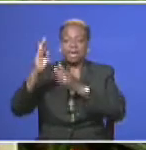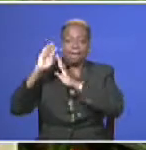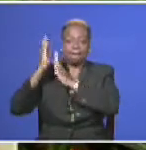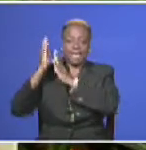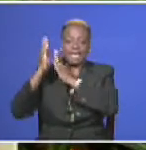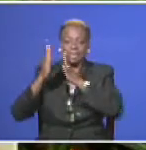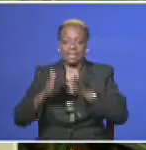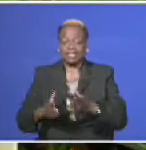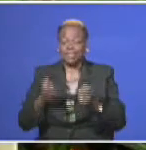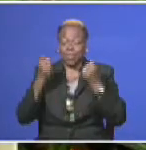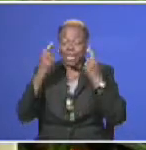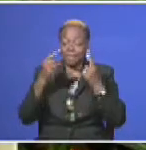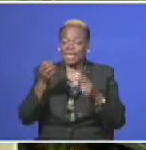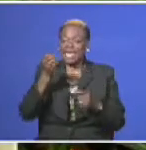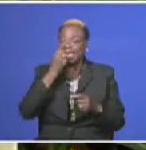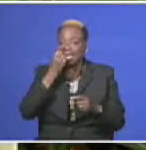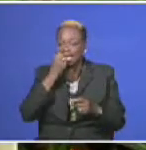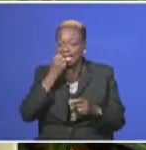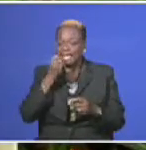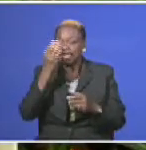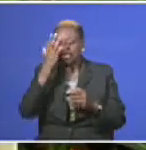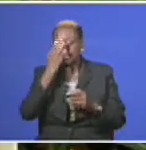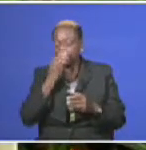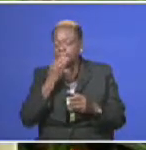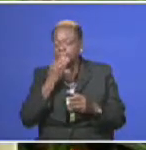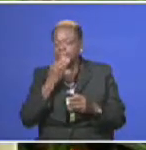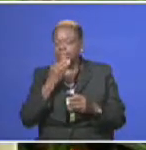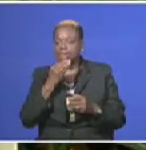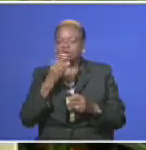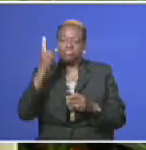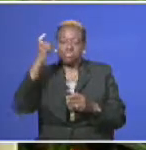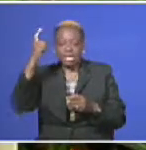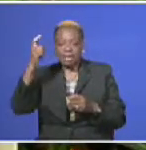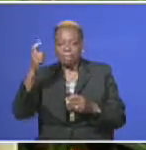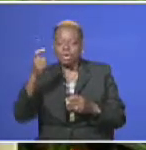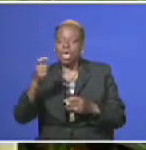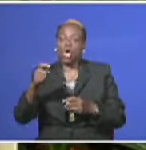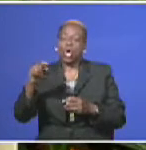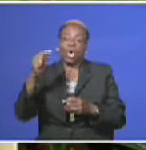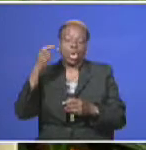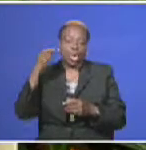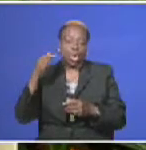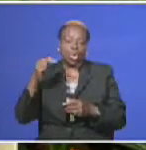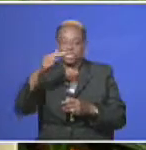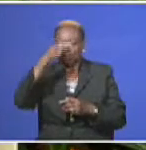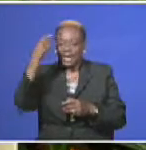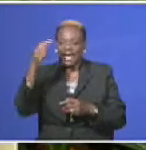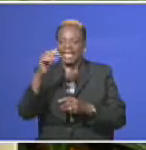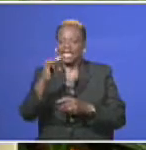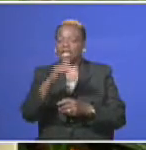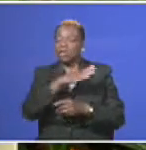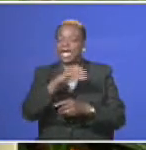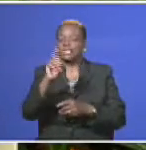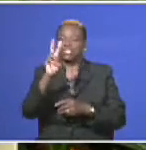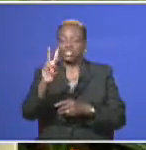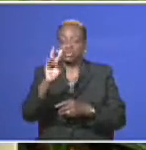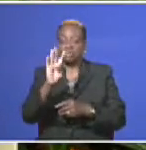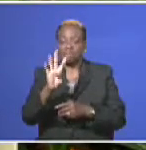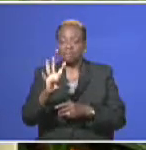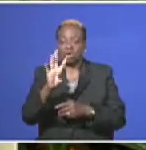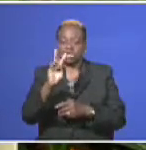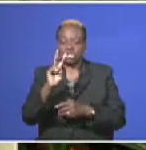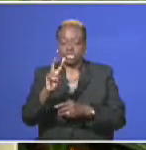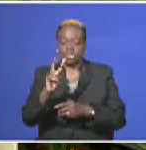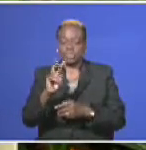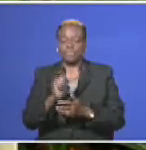they wake up, they eat, they sleep, they breathe gold, black, yellow, and 242. So I knew I had to come up with something to feed